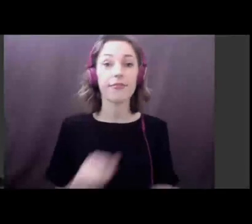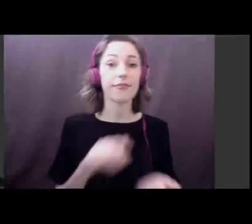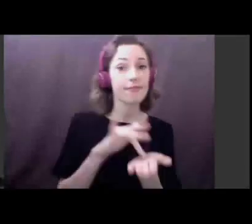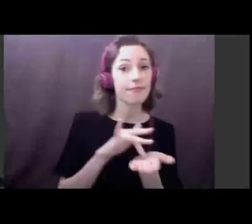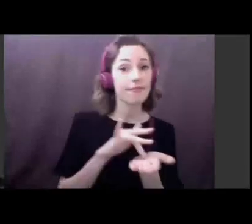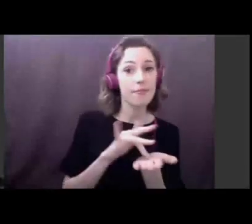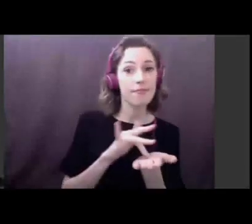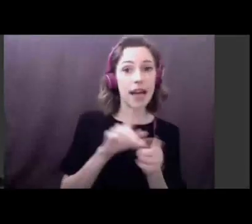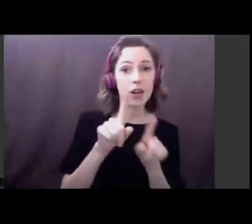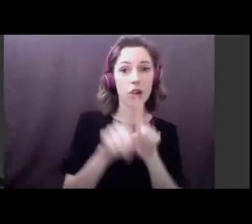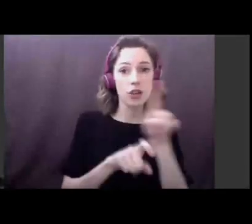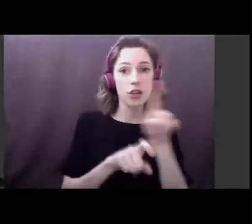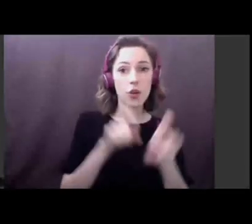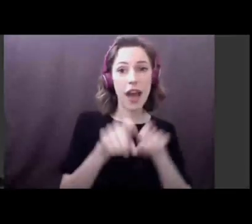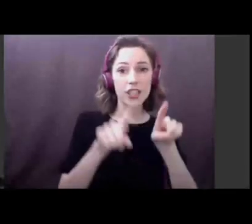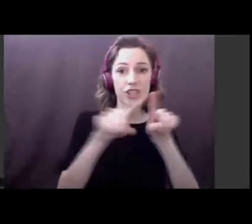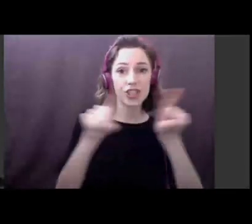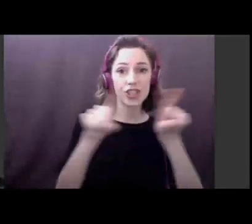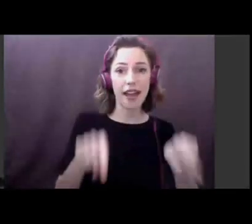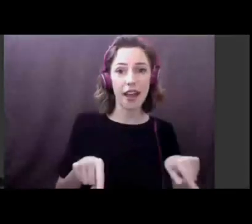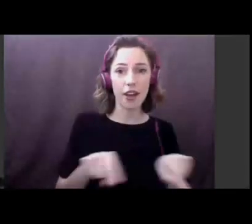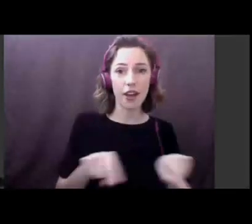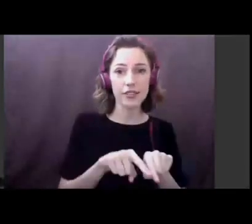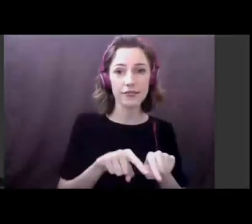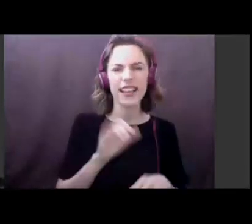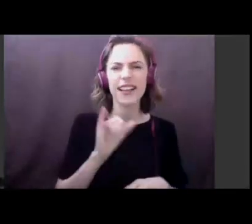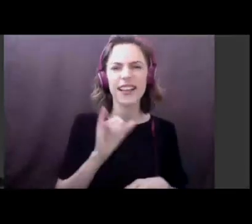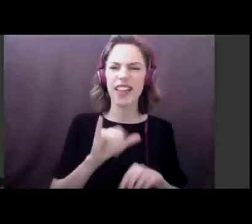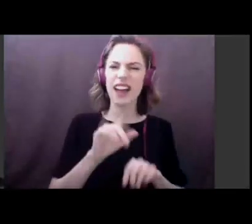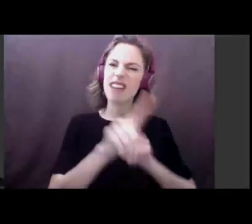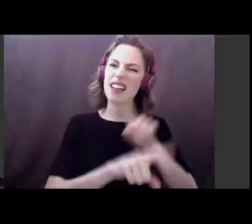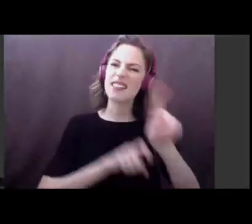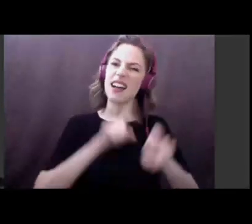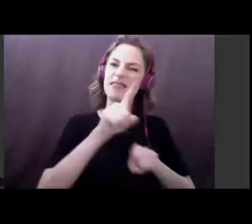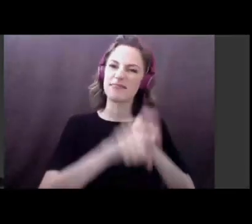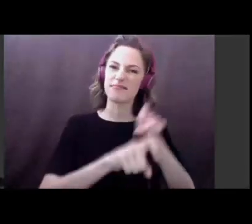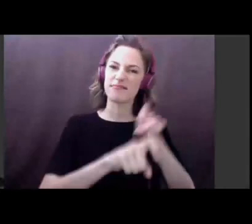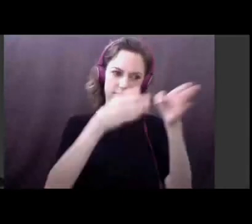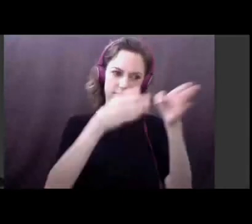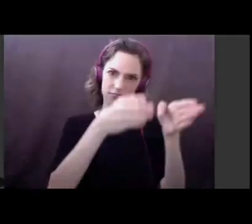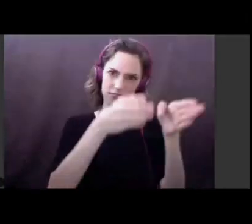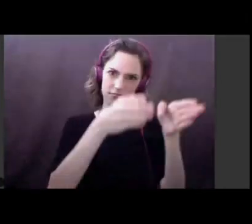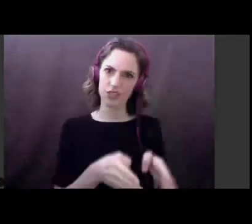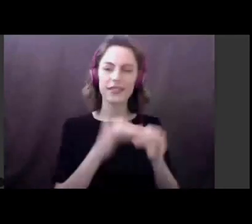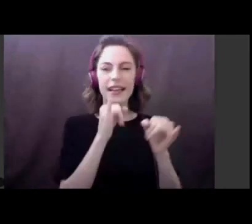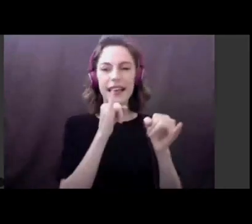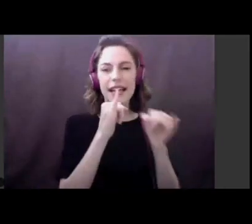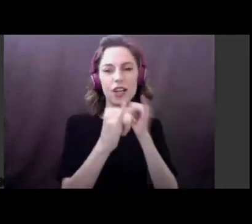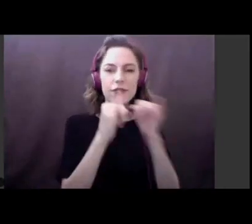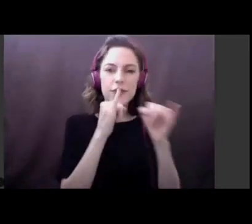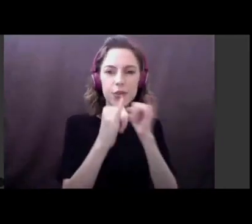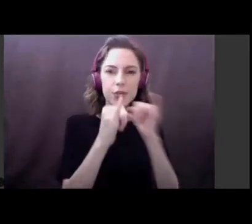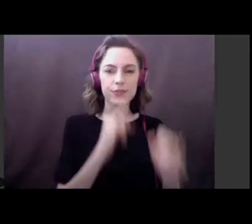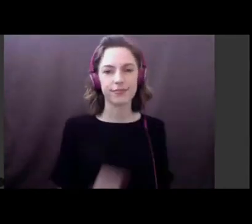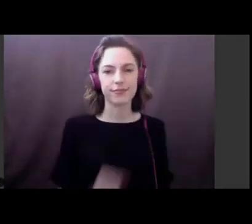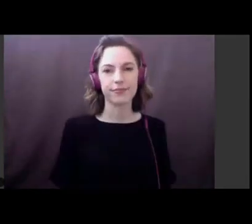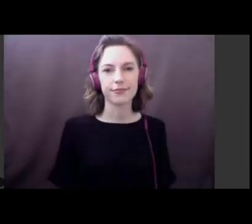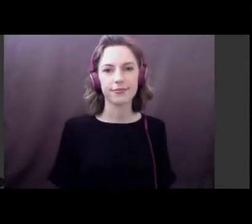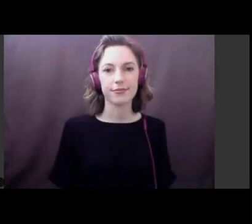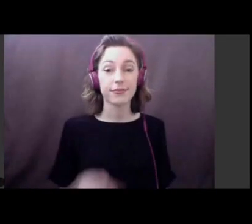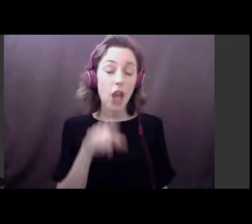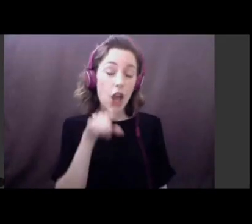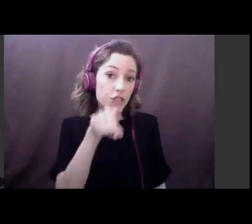says, do you have diabetes? Do you have autism? Do you have epilepsy? And things like that. Now, there are reasons for having